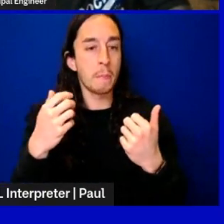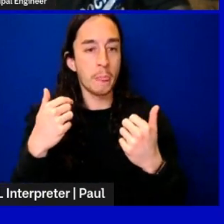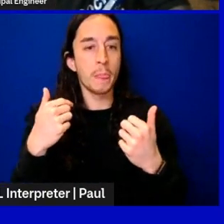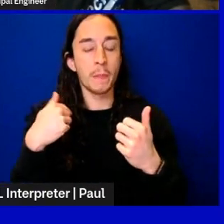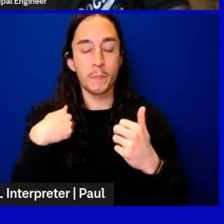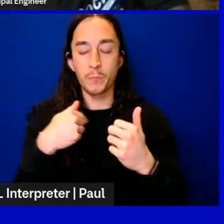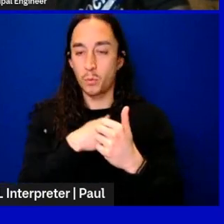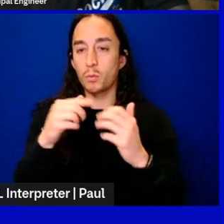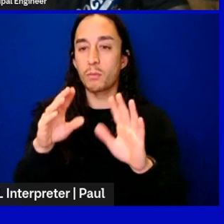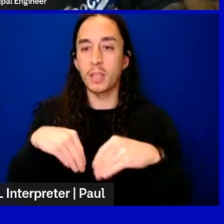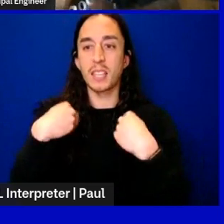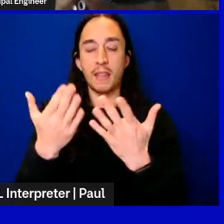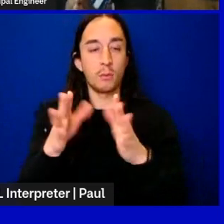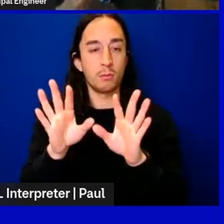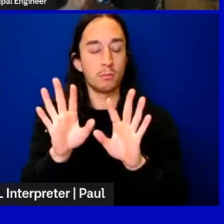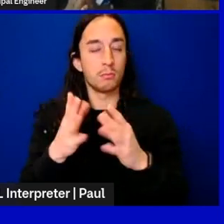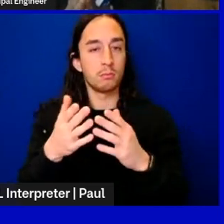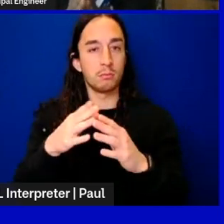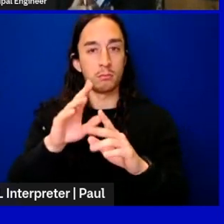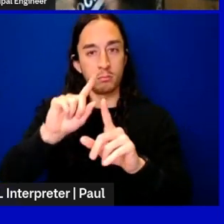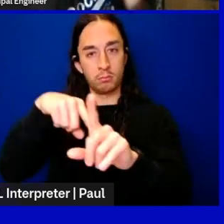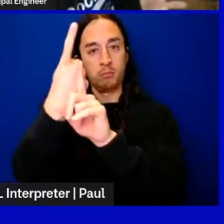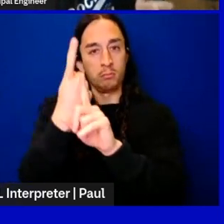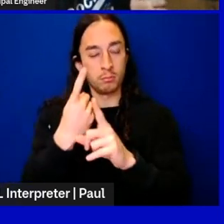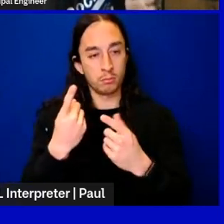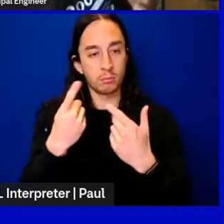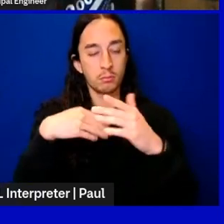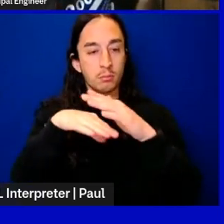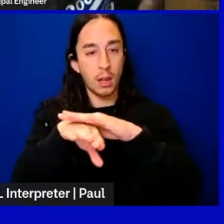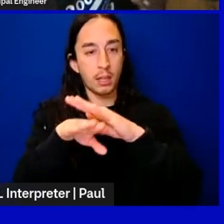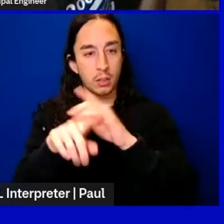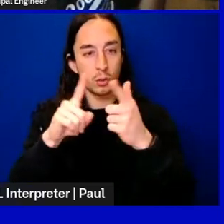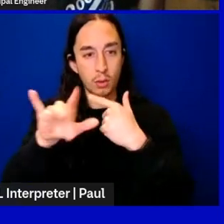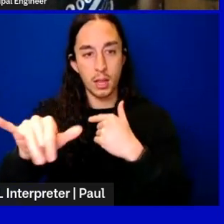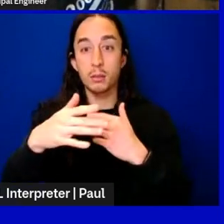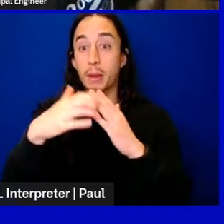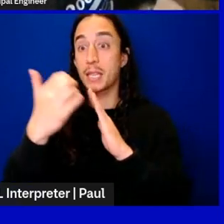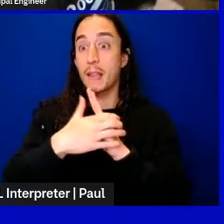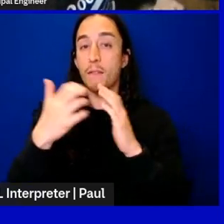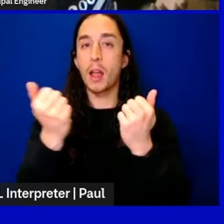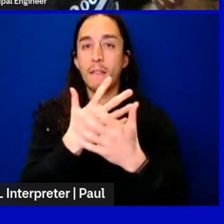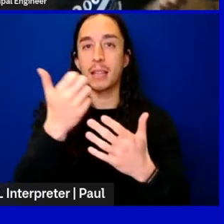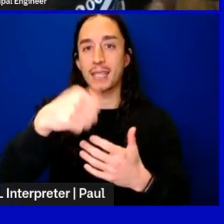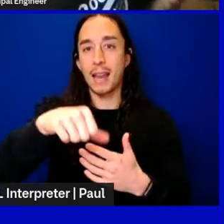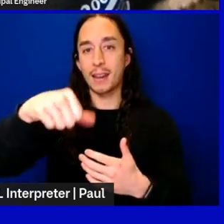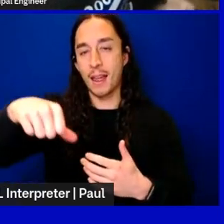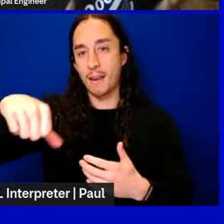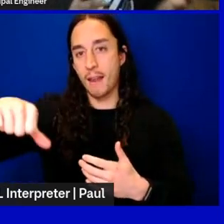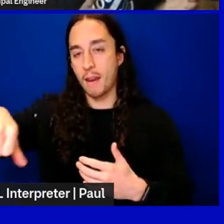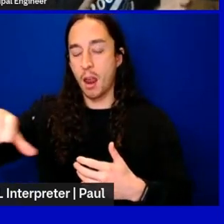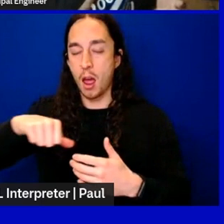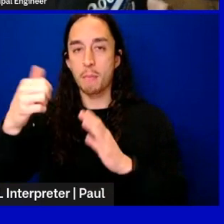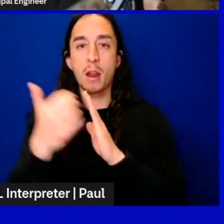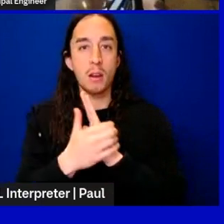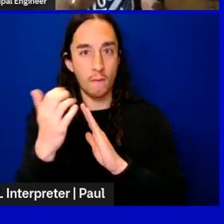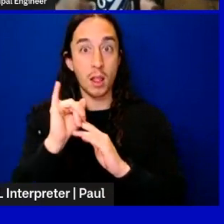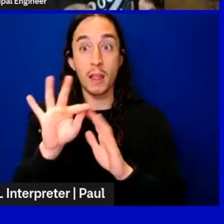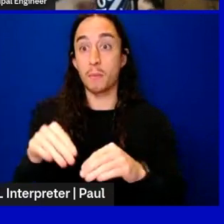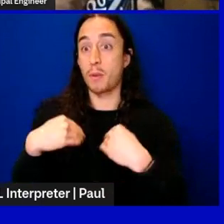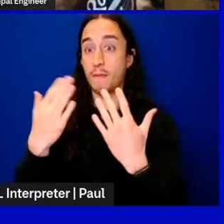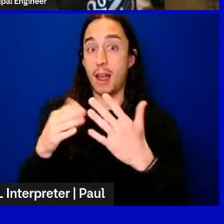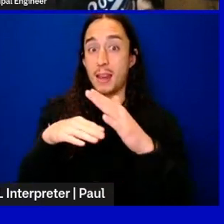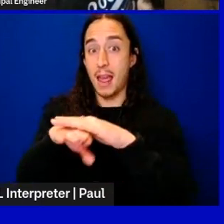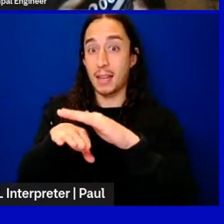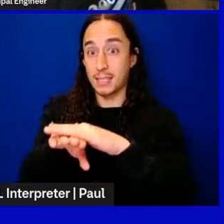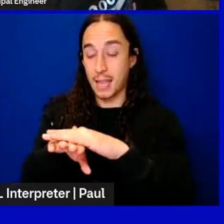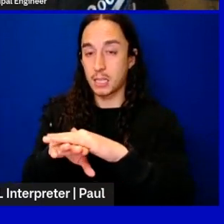you the explicit permission to access it. So by default, everything is denied. And if you want to provide some access to the user or a system, you are